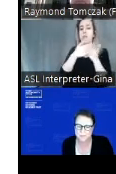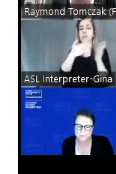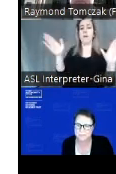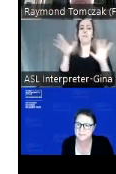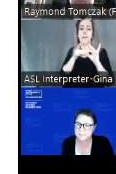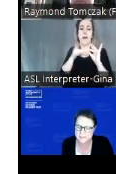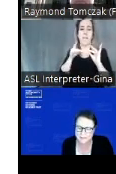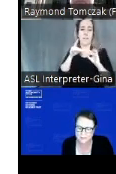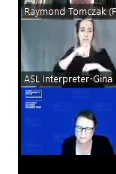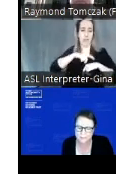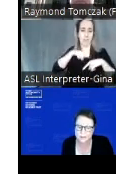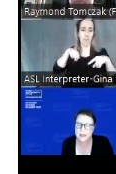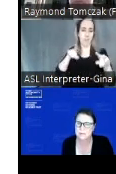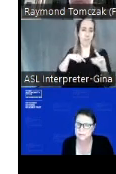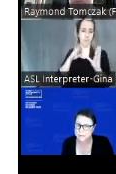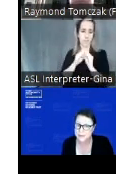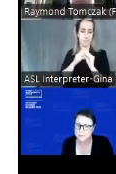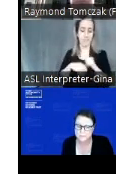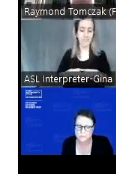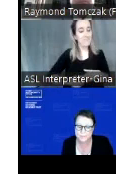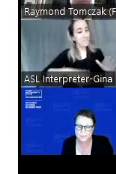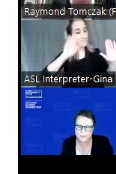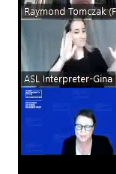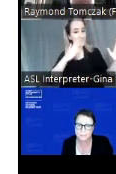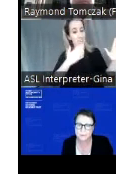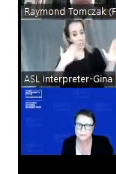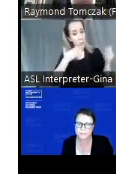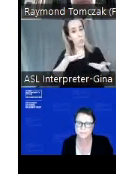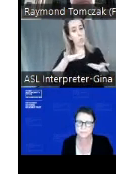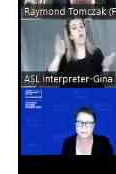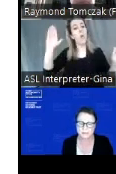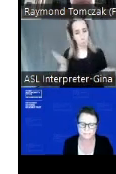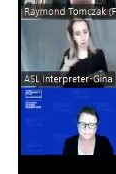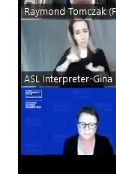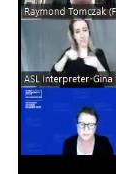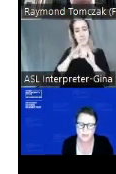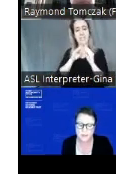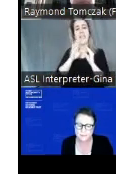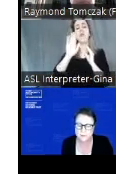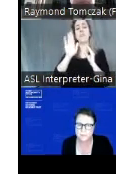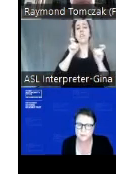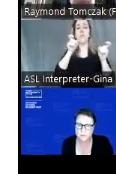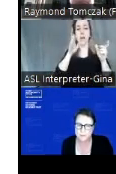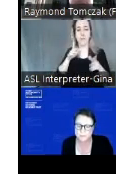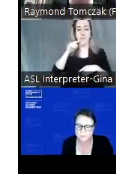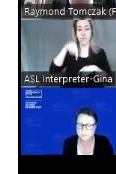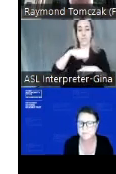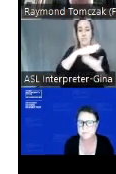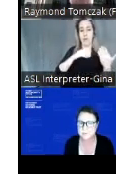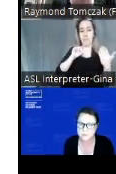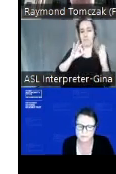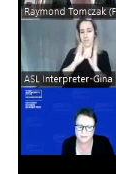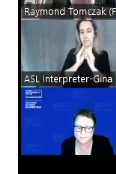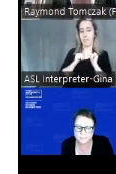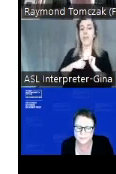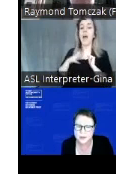and welcome to this public hearing. I will be your moderator for the public comment portion of this meeting. I'd like to go over the ground rules briefly